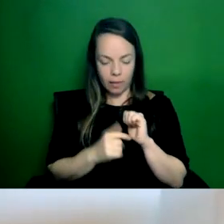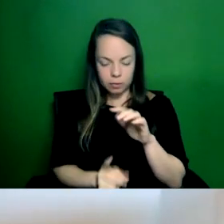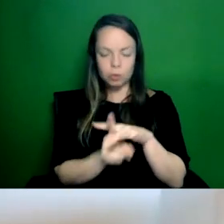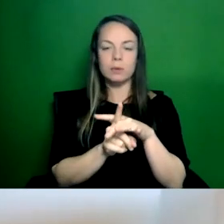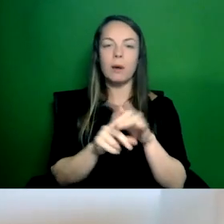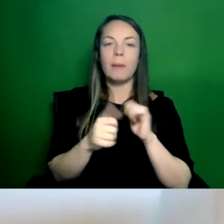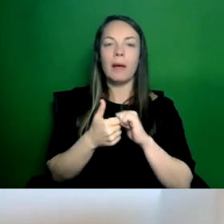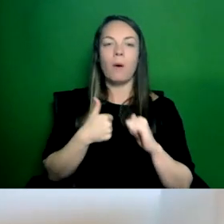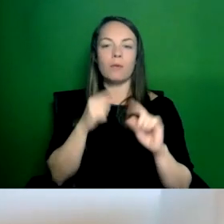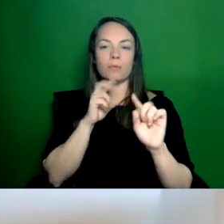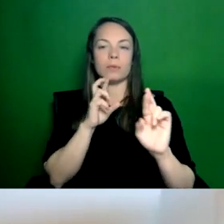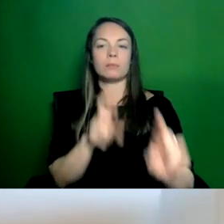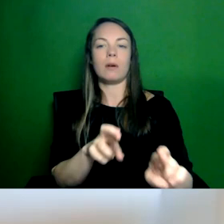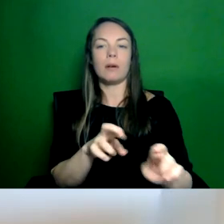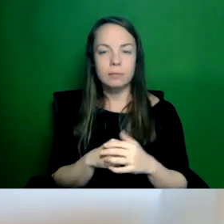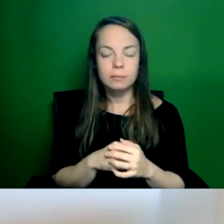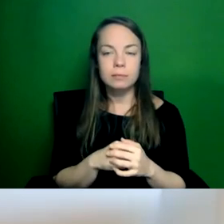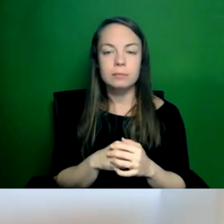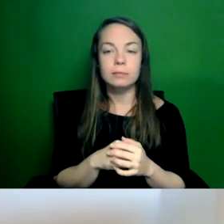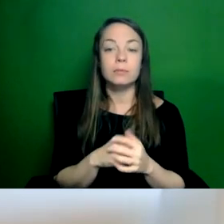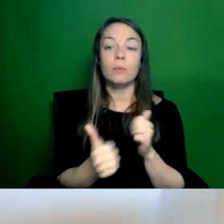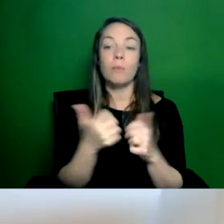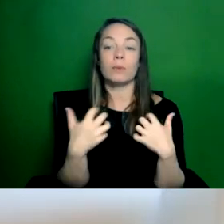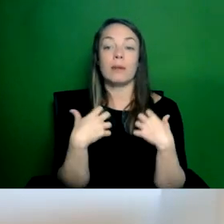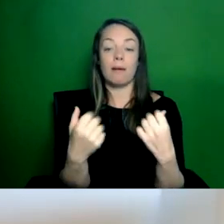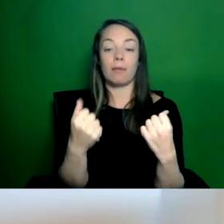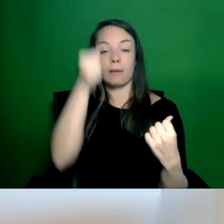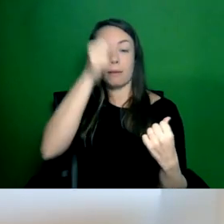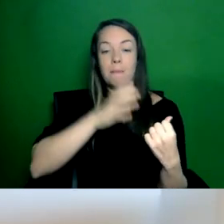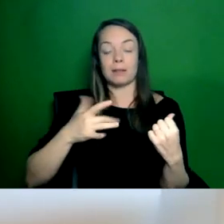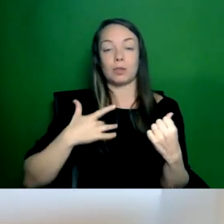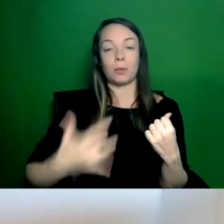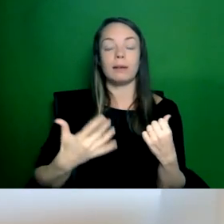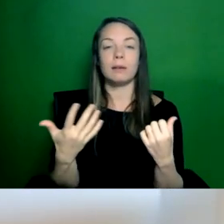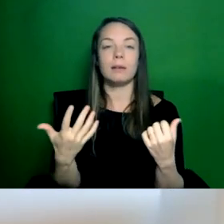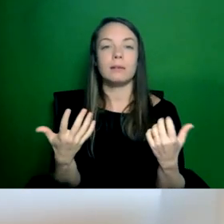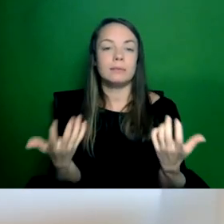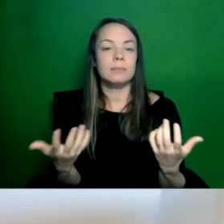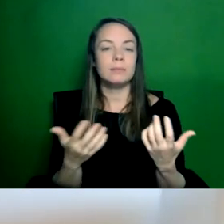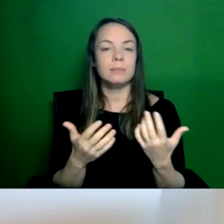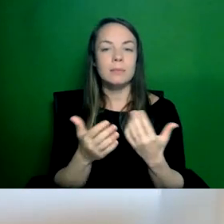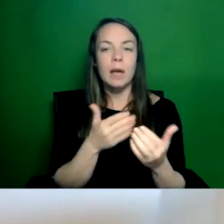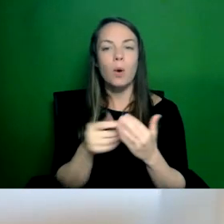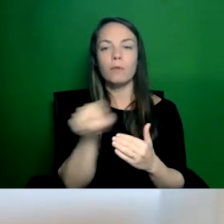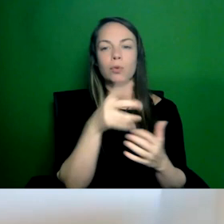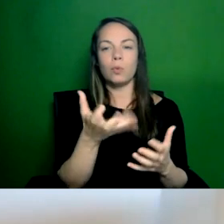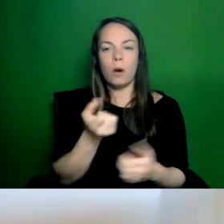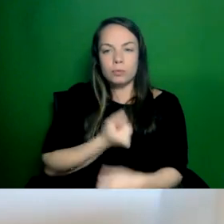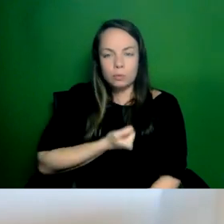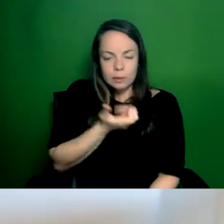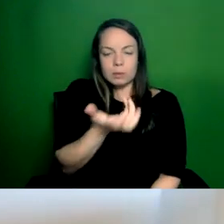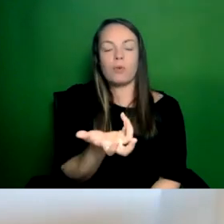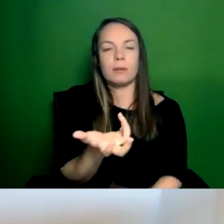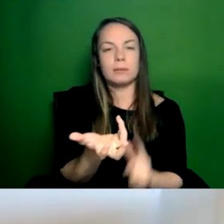them. And so I think in its healthiest form, masculinity is however you want to express that form of